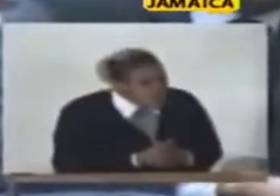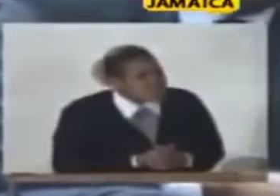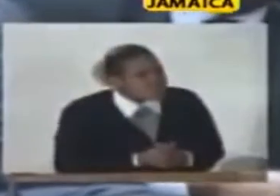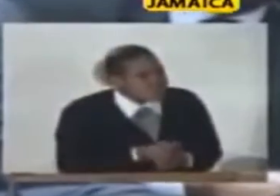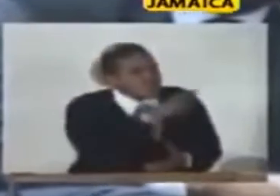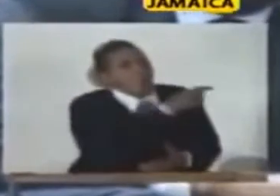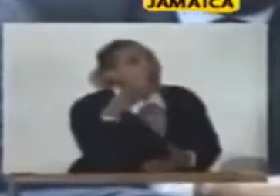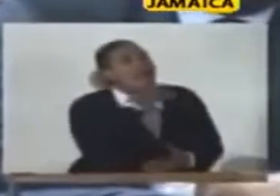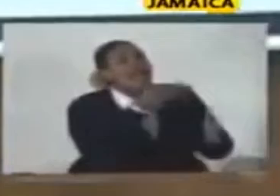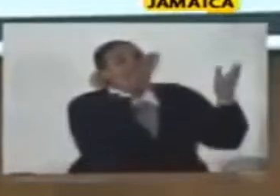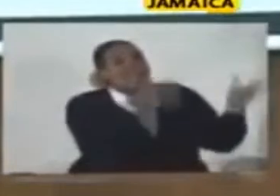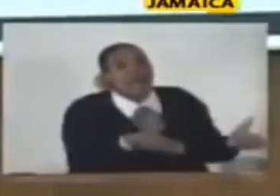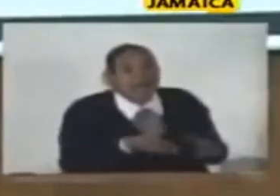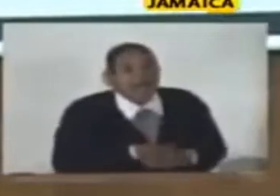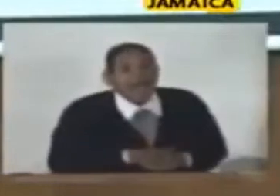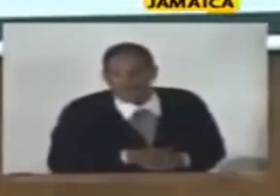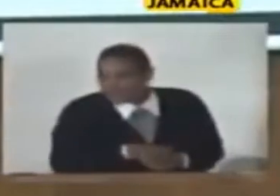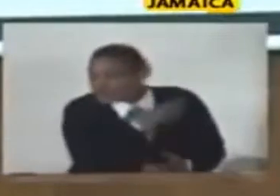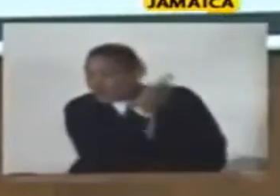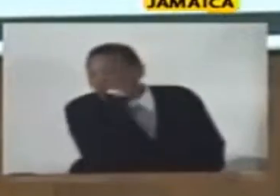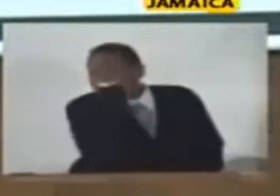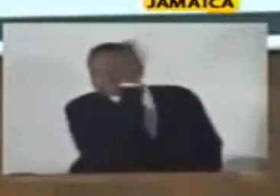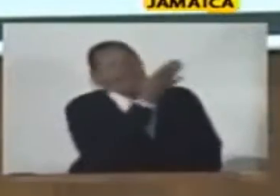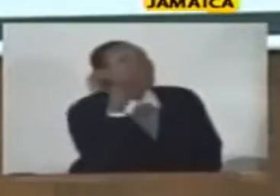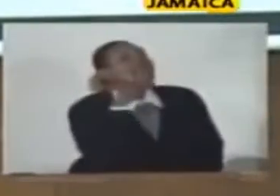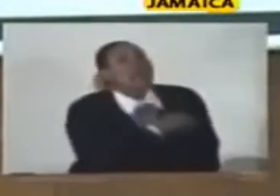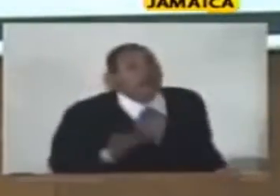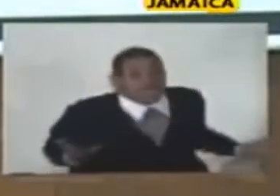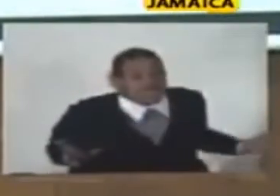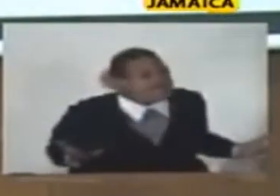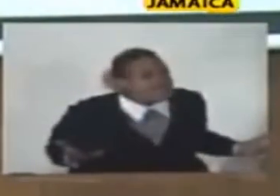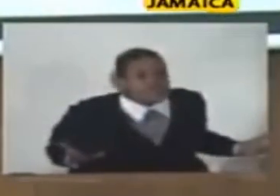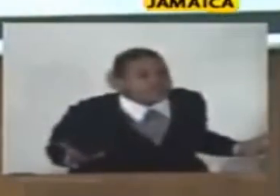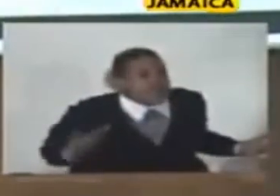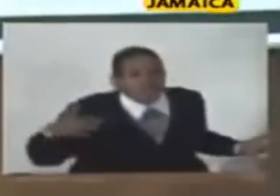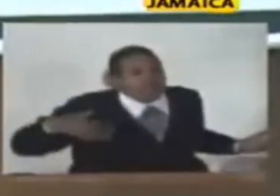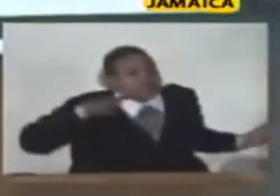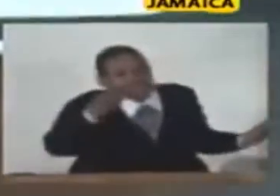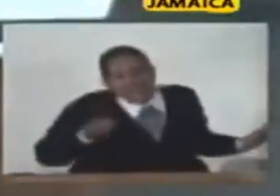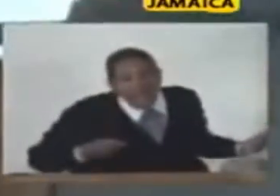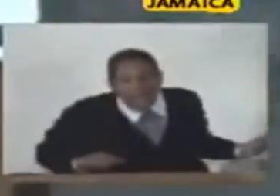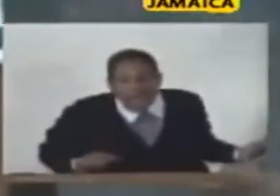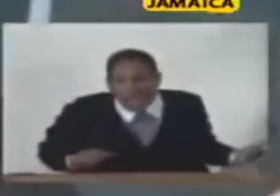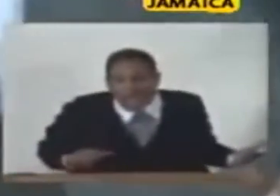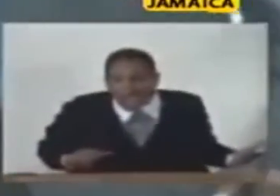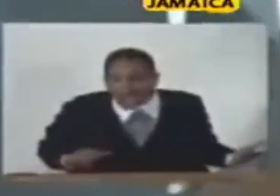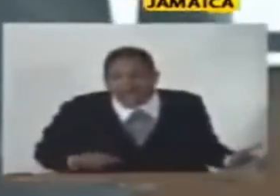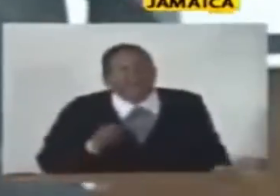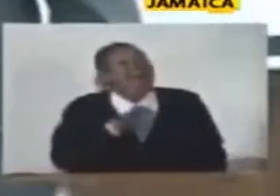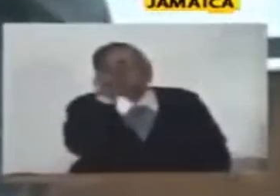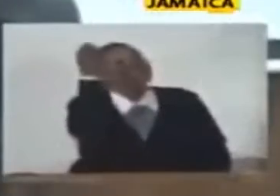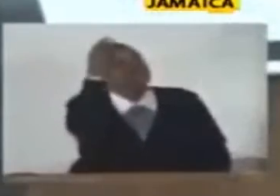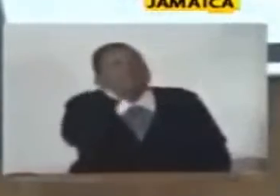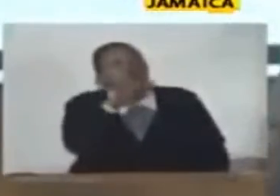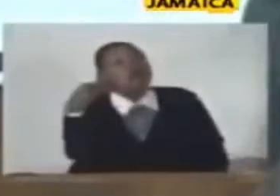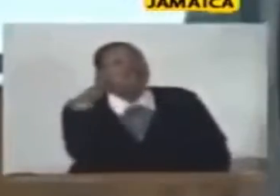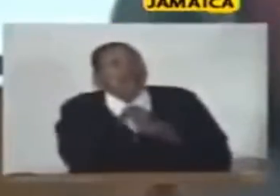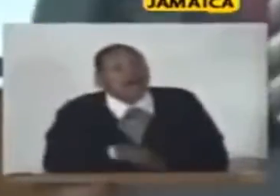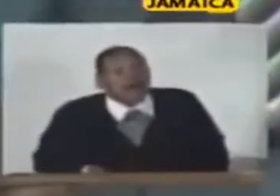point when Mr. Samuda refused to yield the floor to allow a question from opposition Senator Dr. Angela Brown